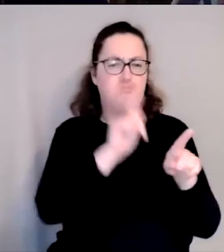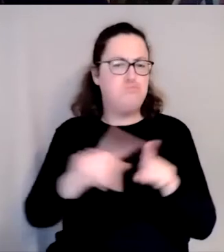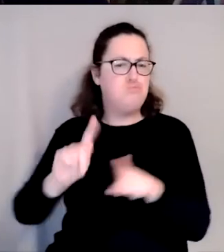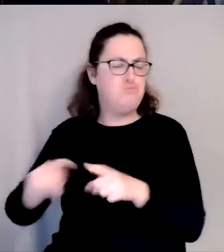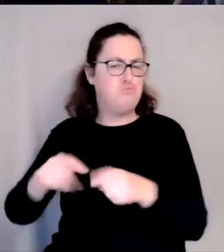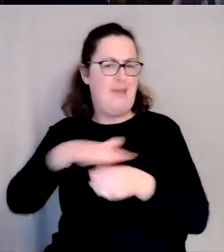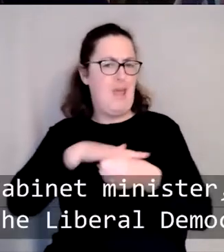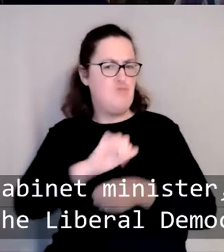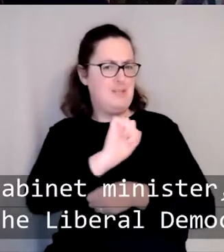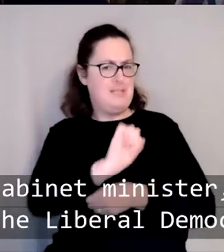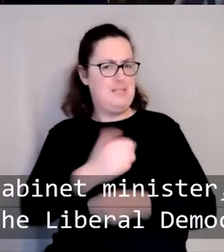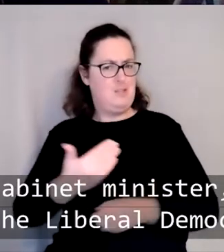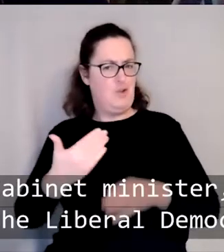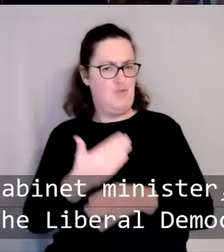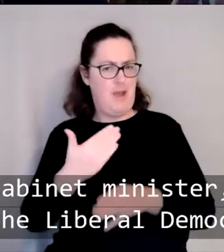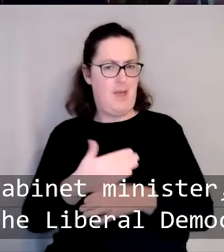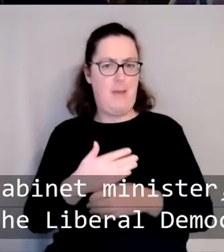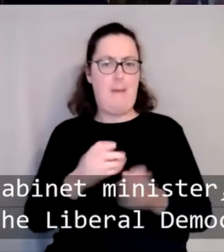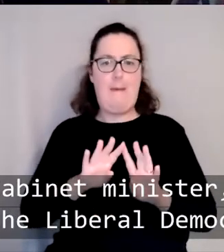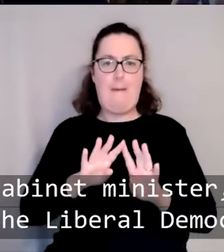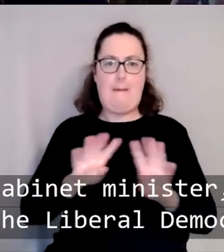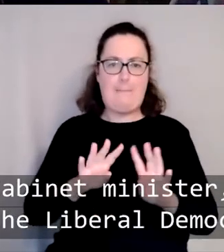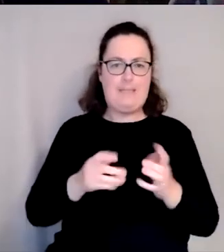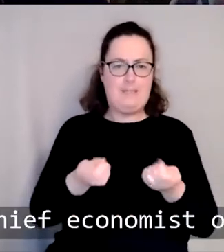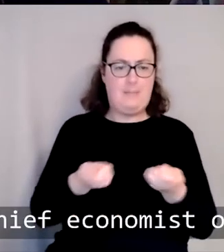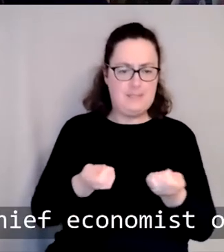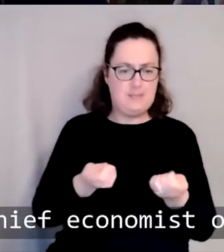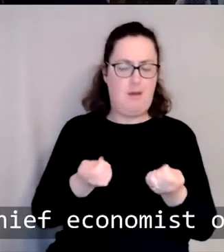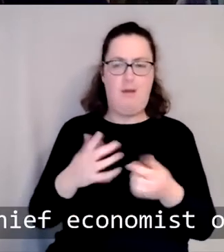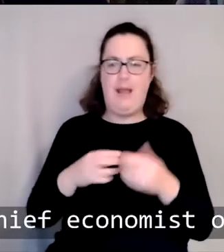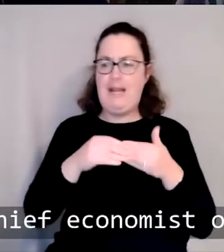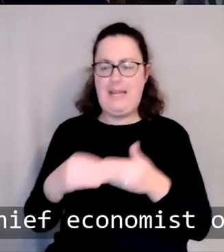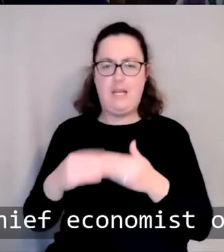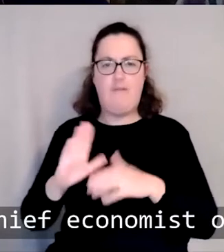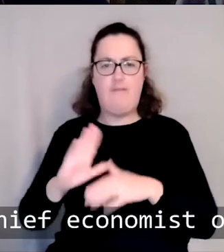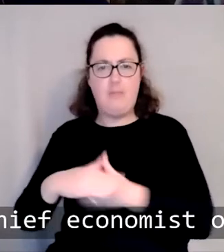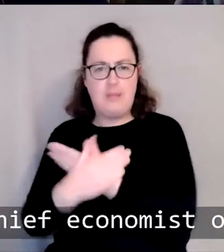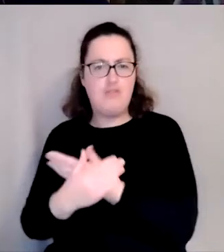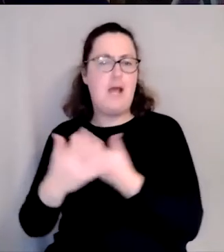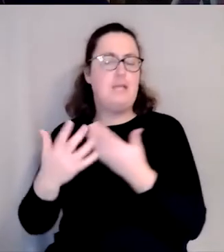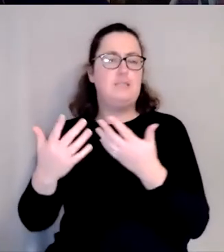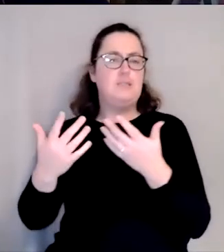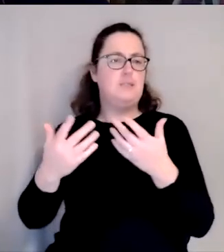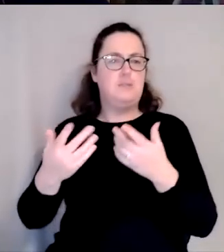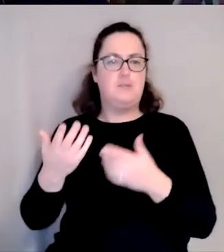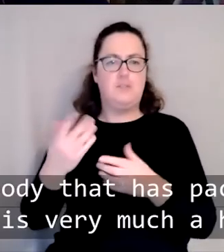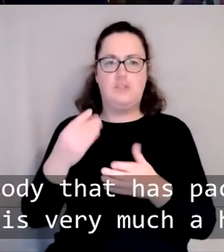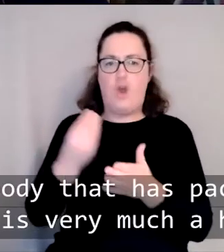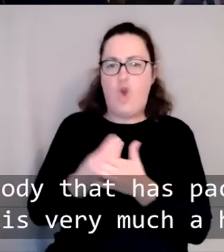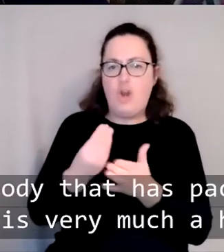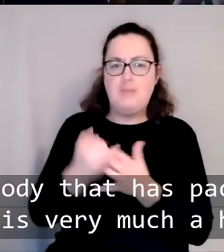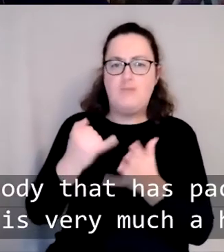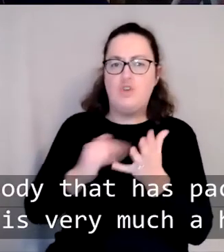career. Cabinet minister, leader of the Liberal Democrat Party, former chief economist of Shell.